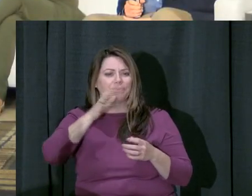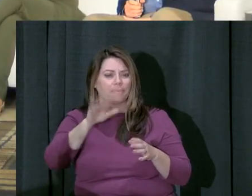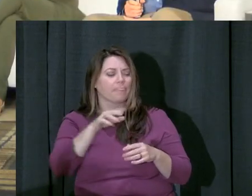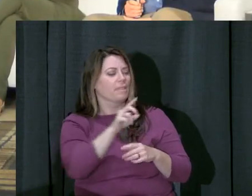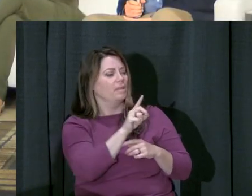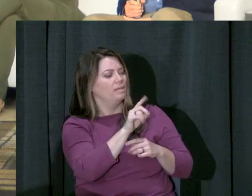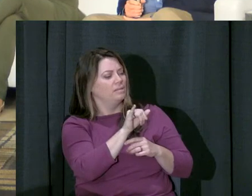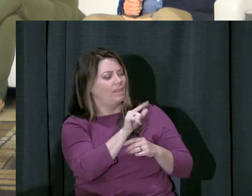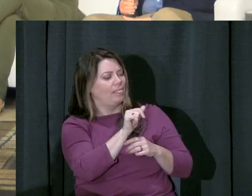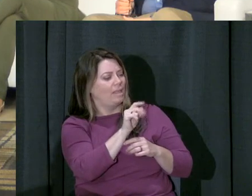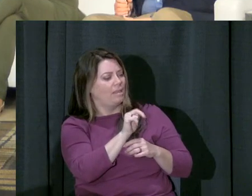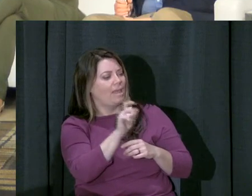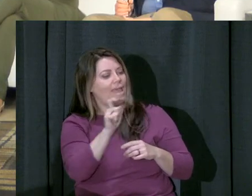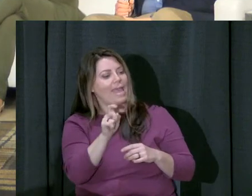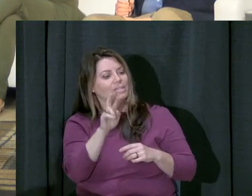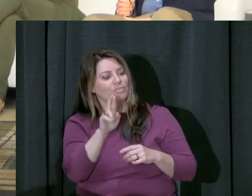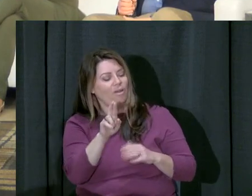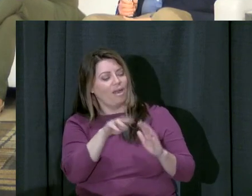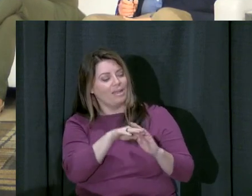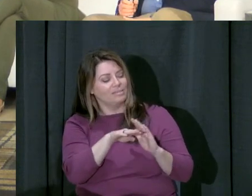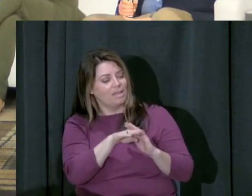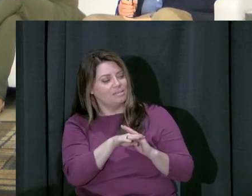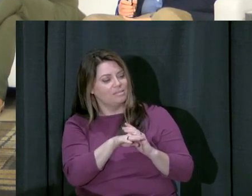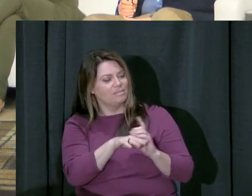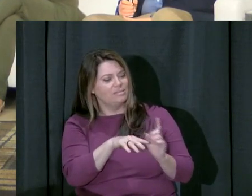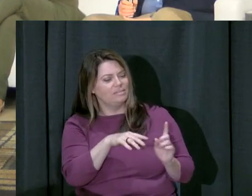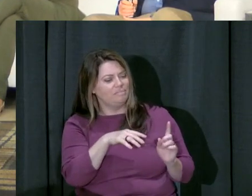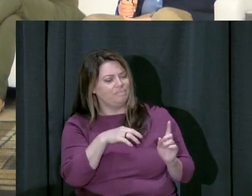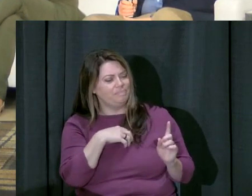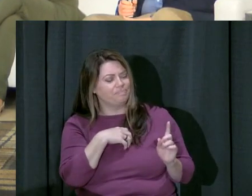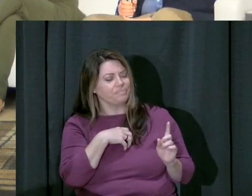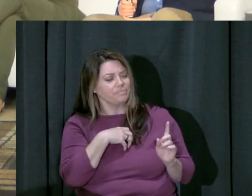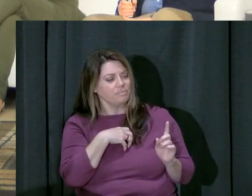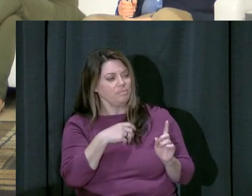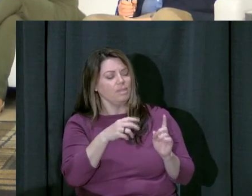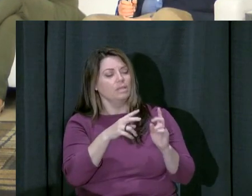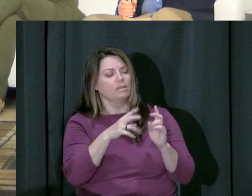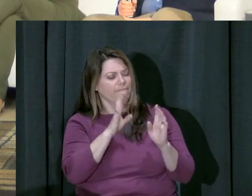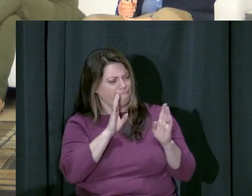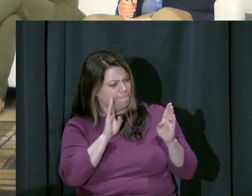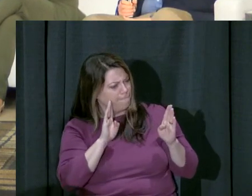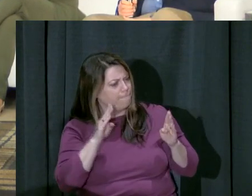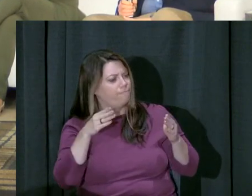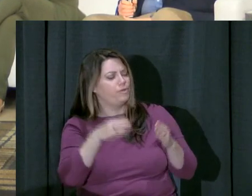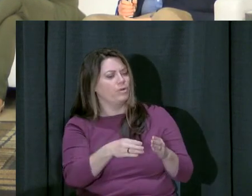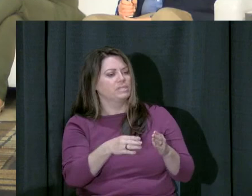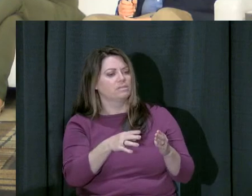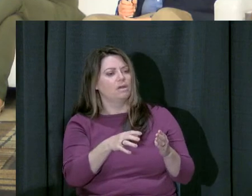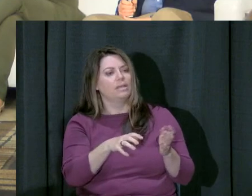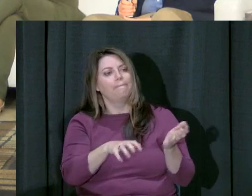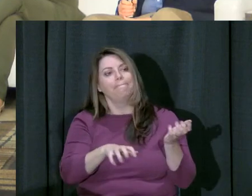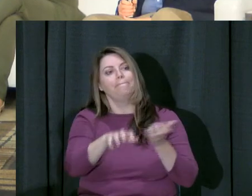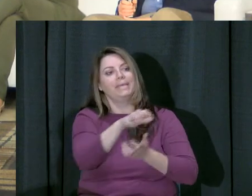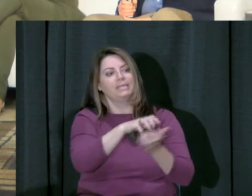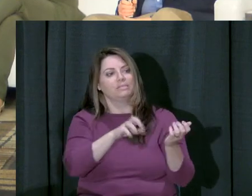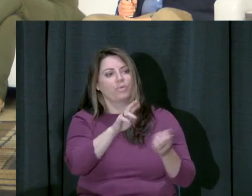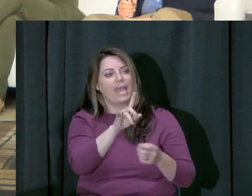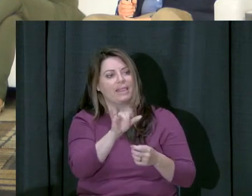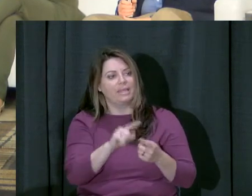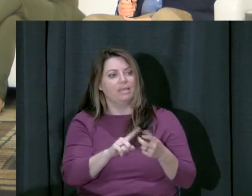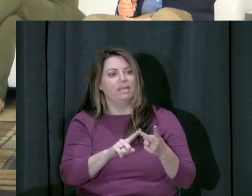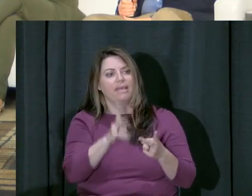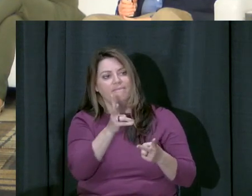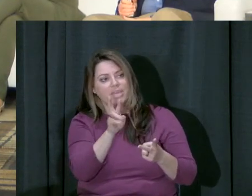Dylan, XR Access is very focused on mixed reality, extended reality, virtual